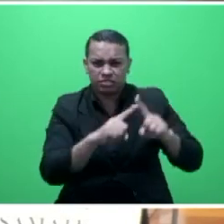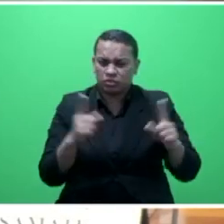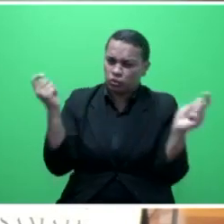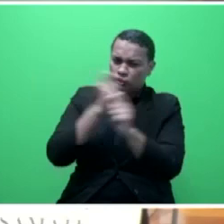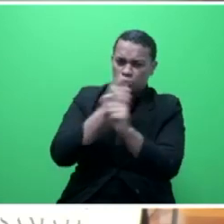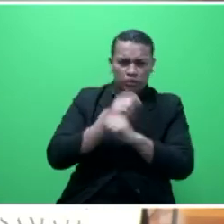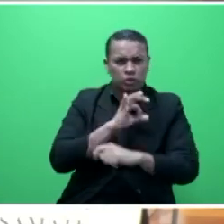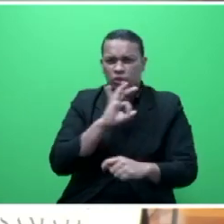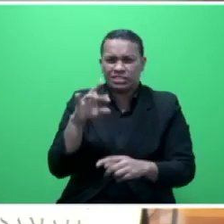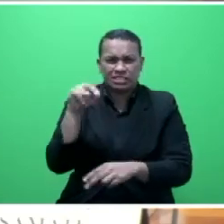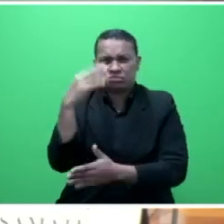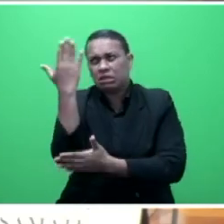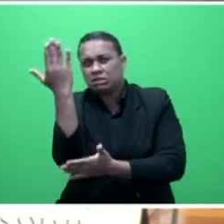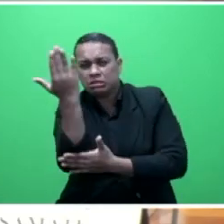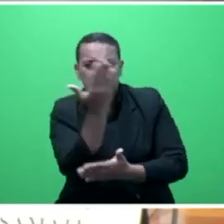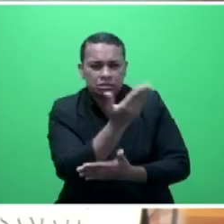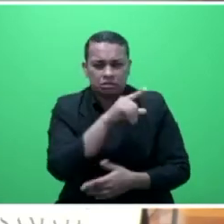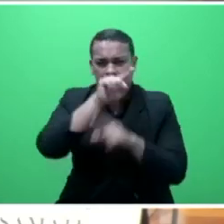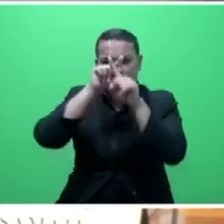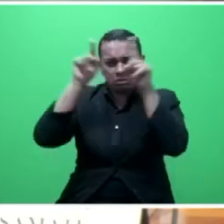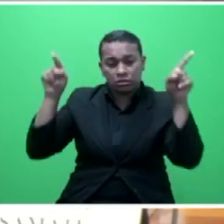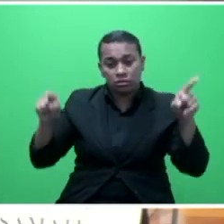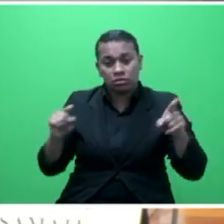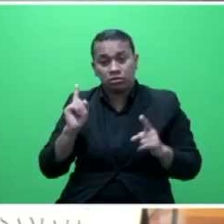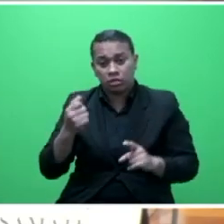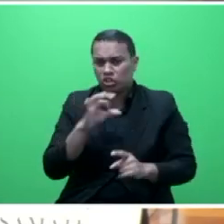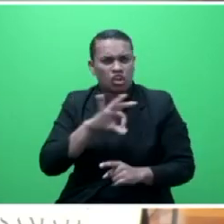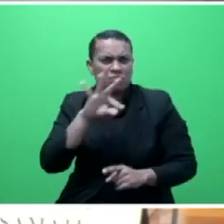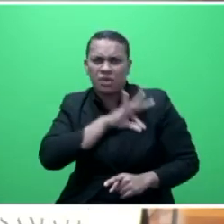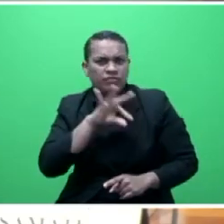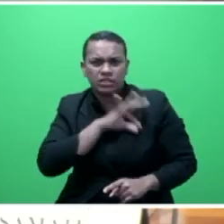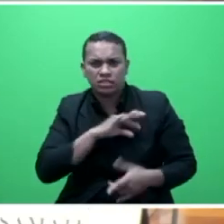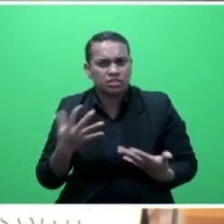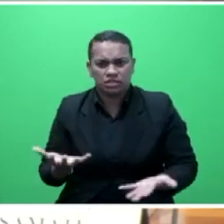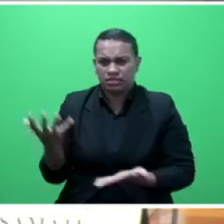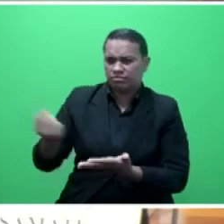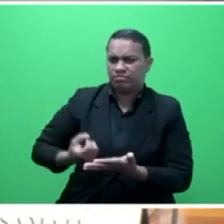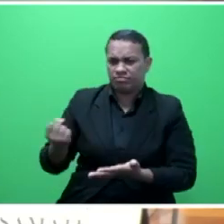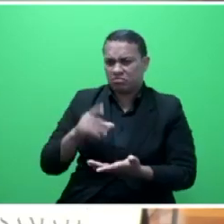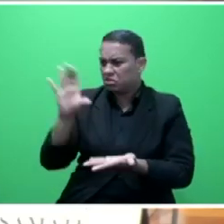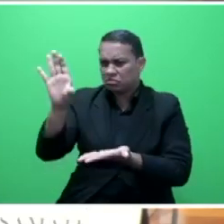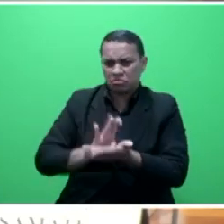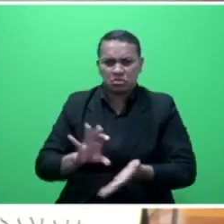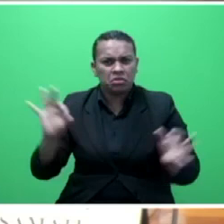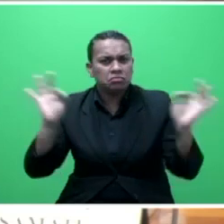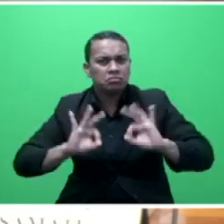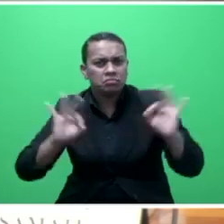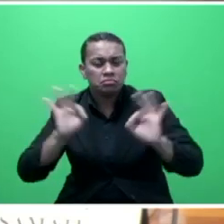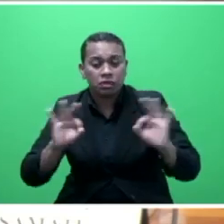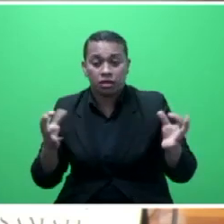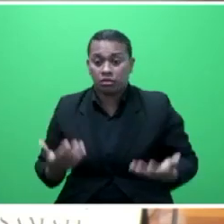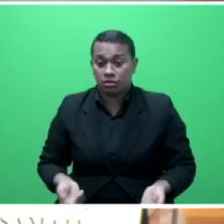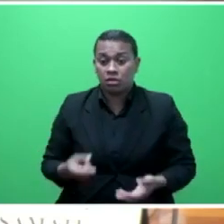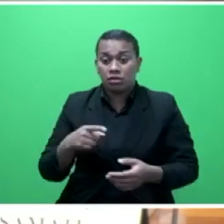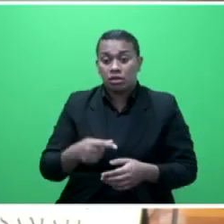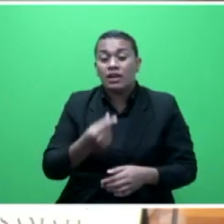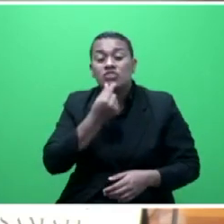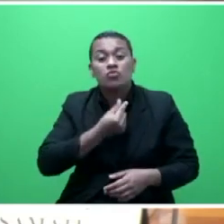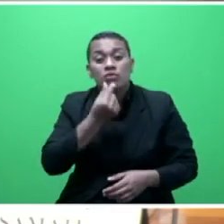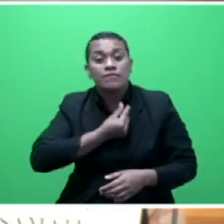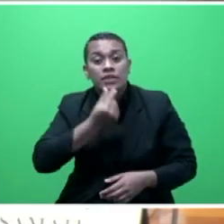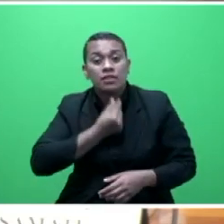reliably make returns on government's investment in their operations. Instead, our remaining embassies in Geneva, New